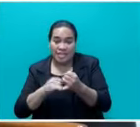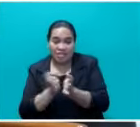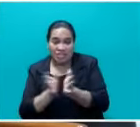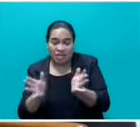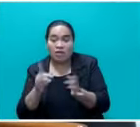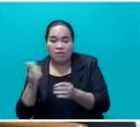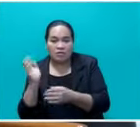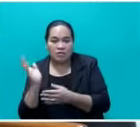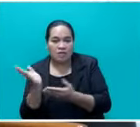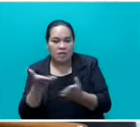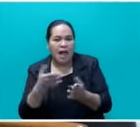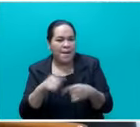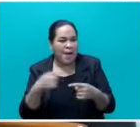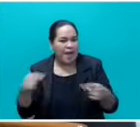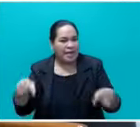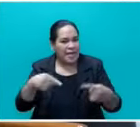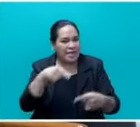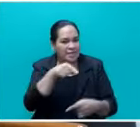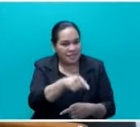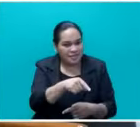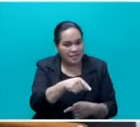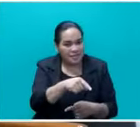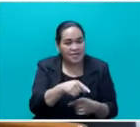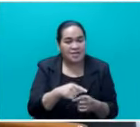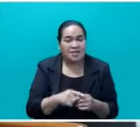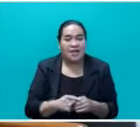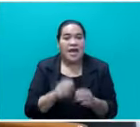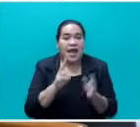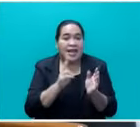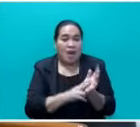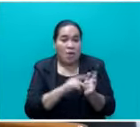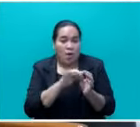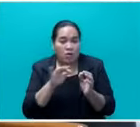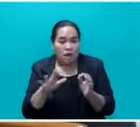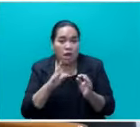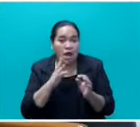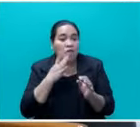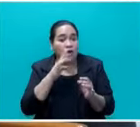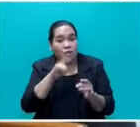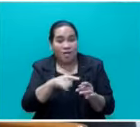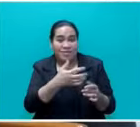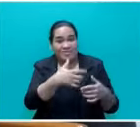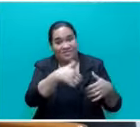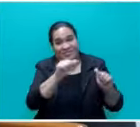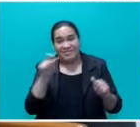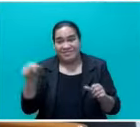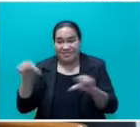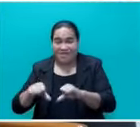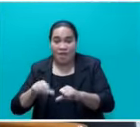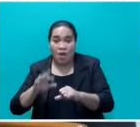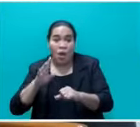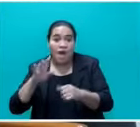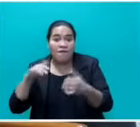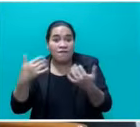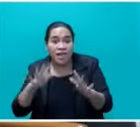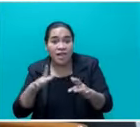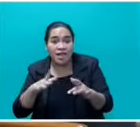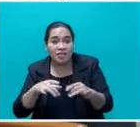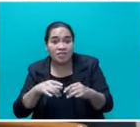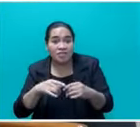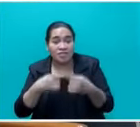against Honorable Nawaikula and his lawyers. Soon after the judgment, the Honorable Attorney General